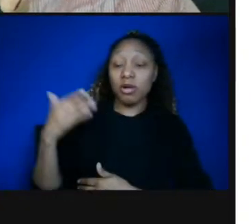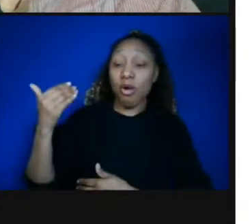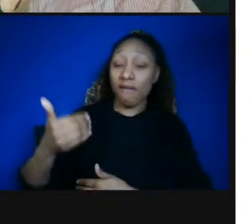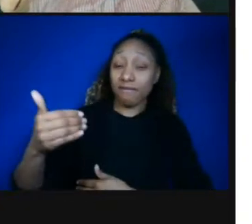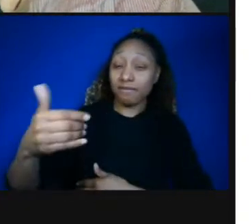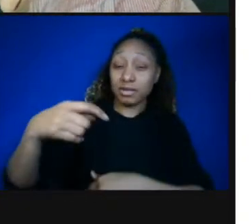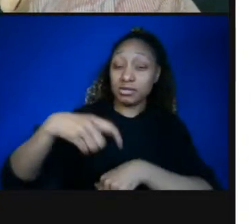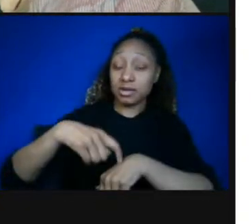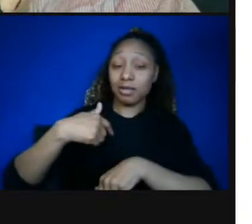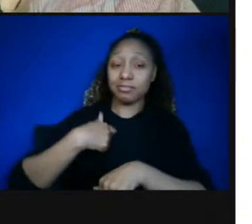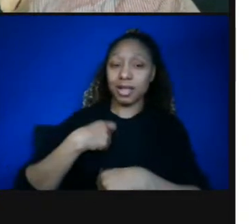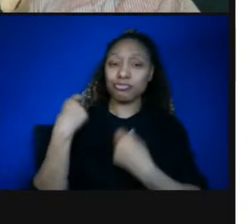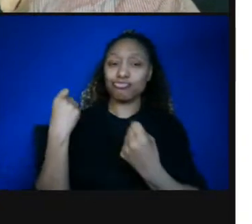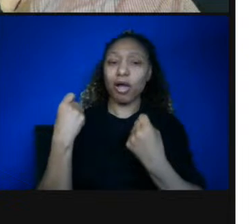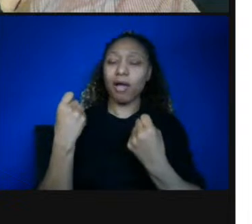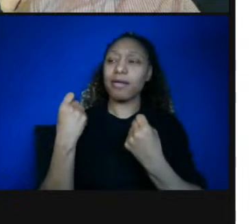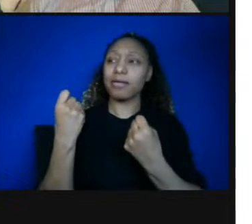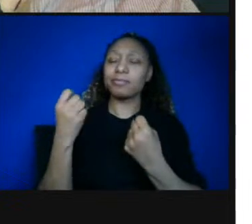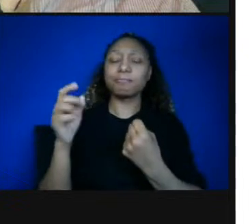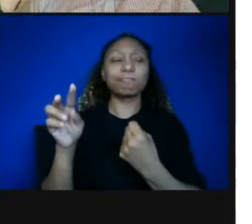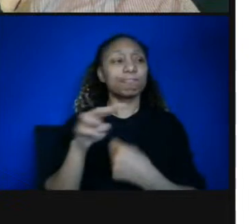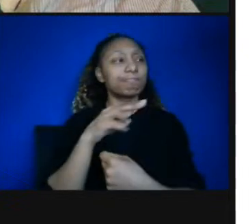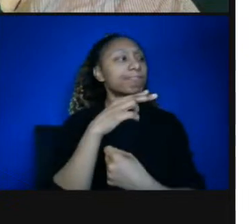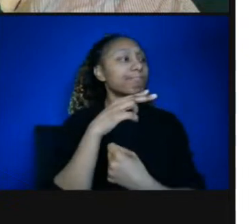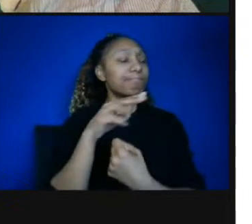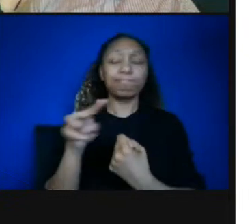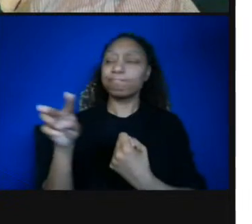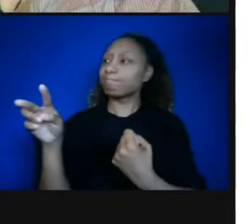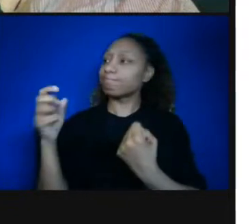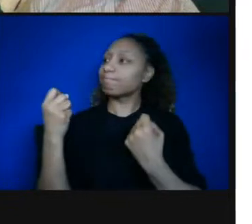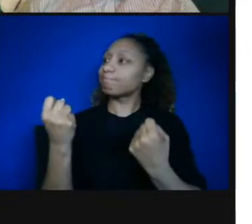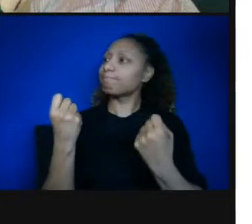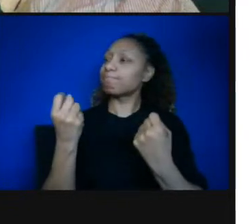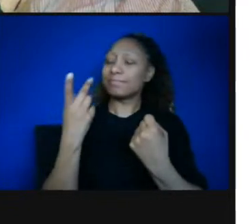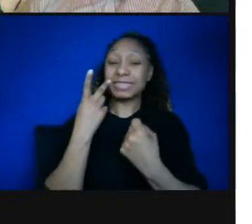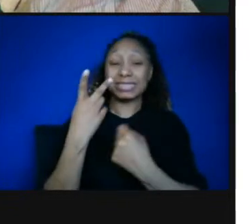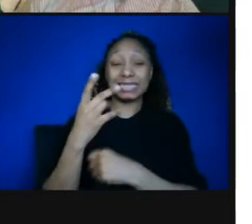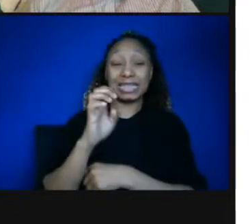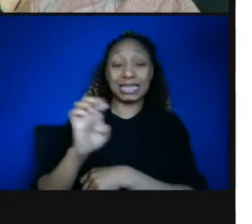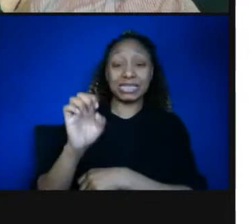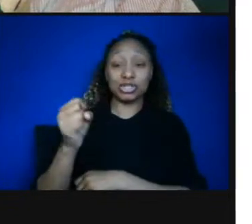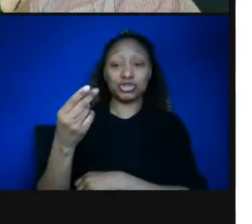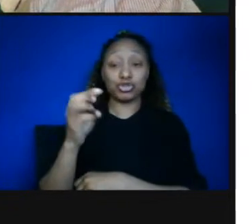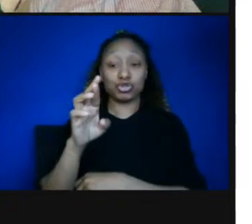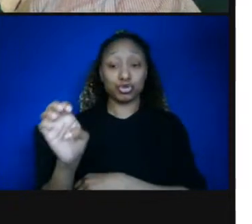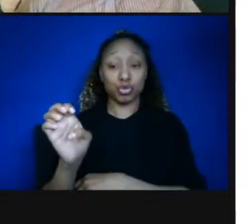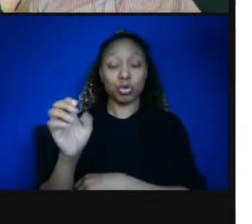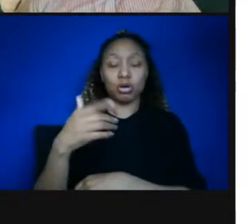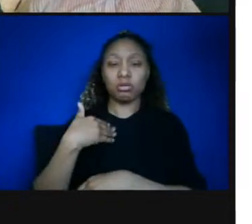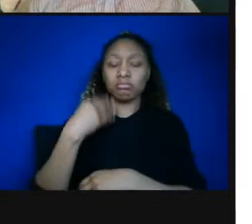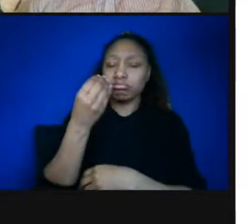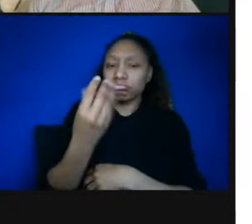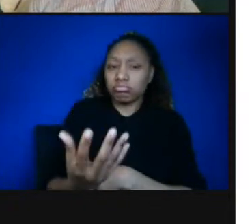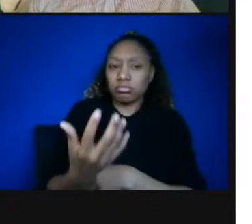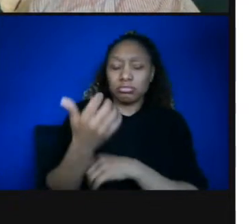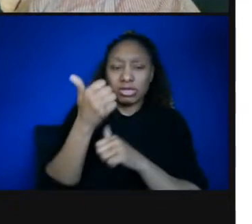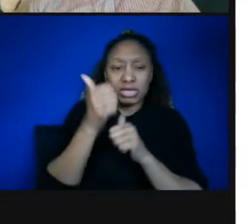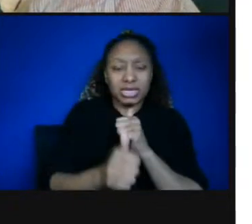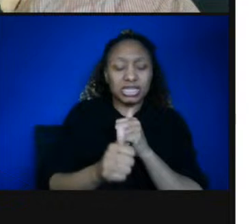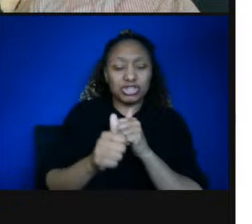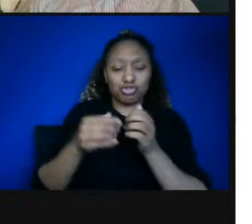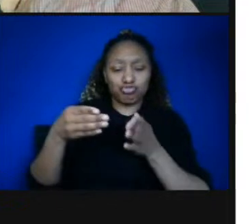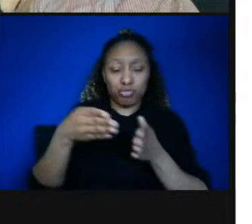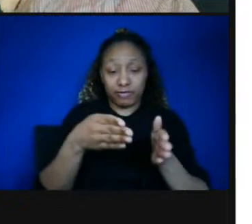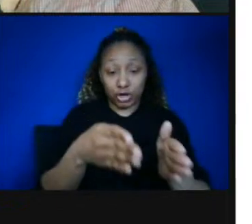down, through the Eastern Shore, and like I said, every river from the Nanacoke to the